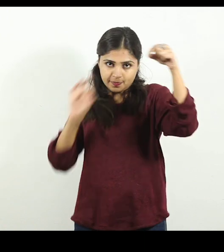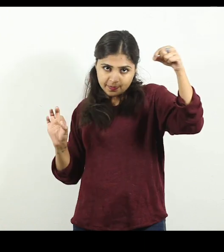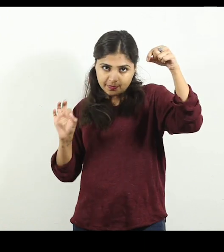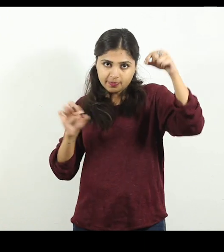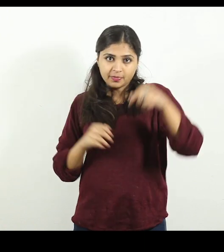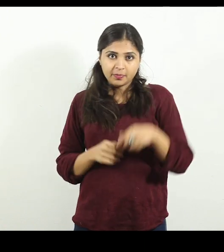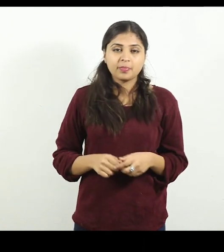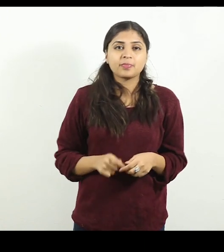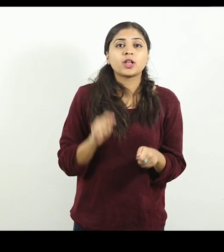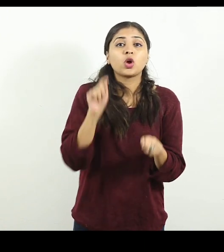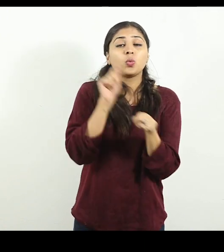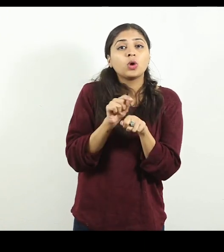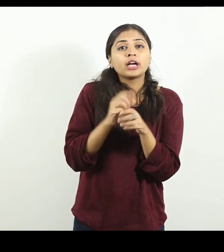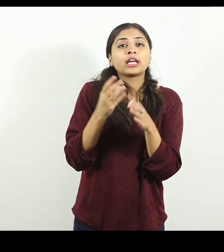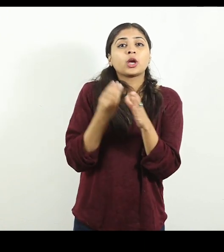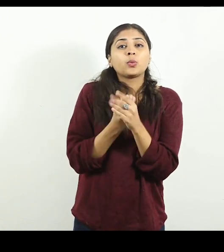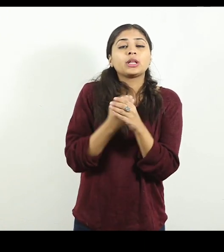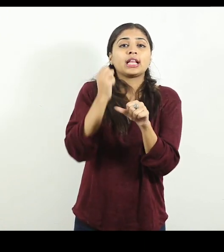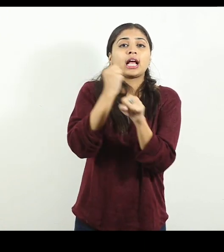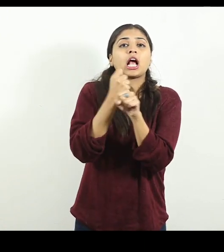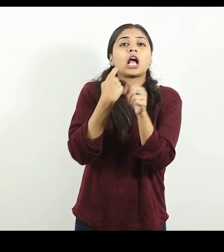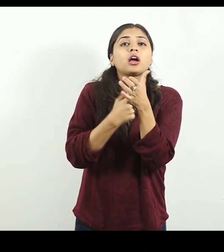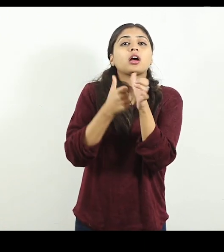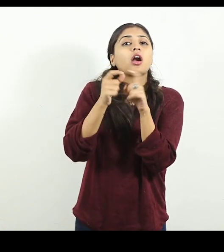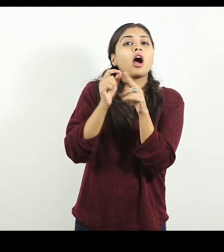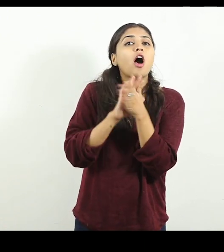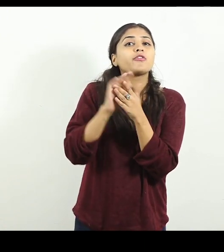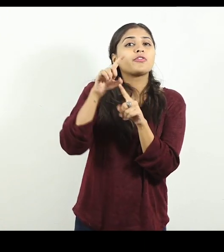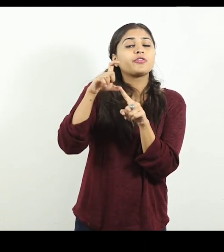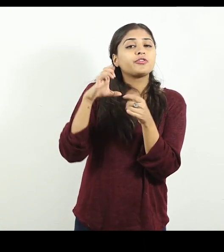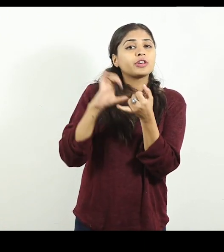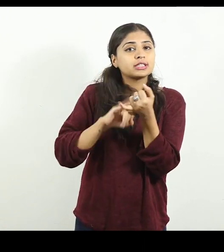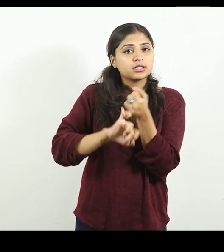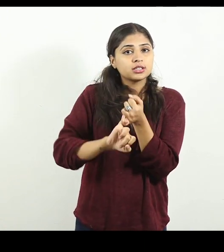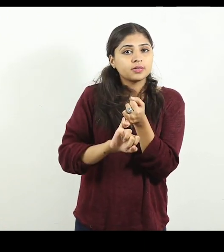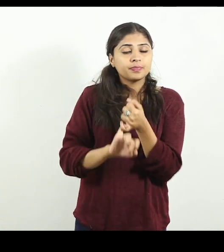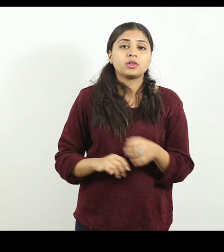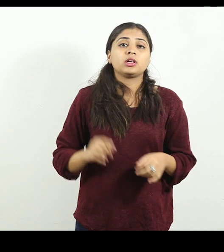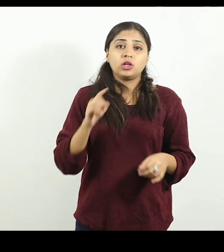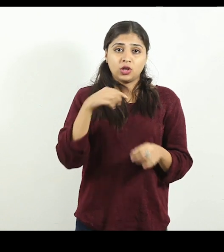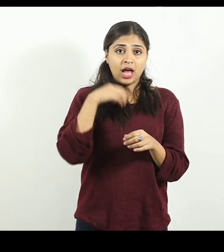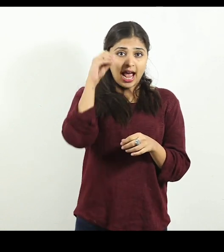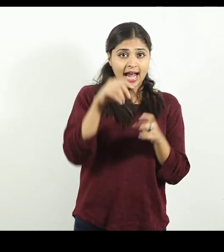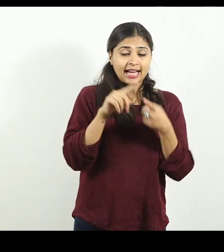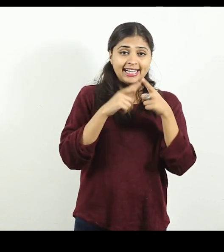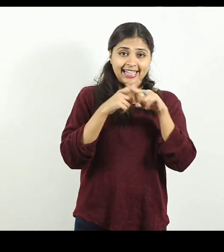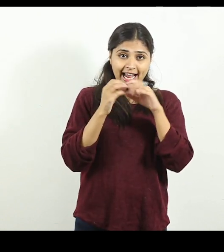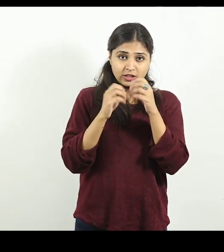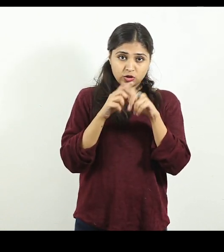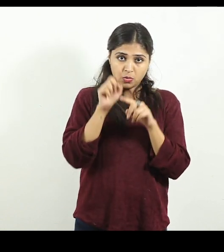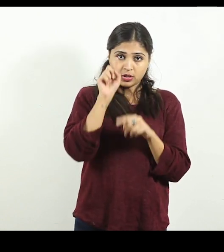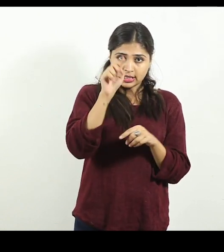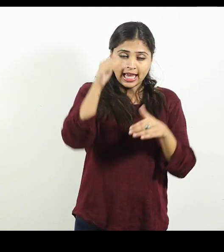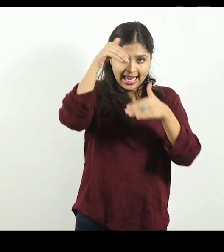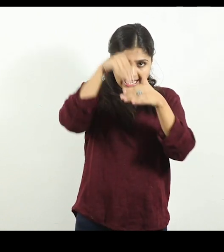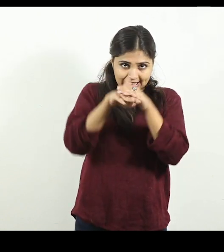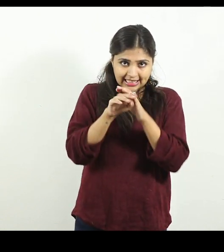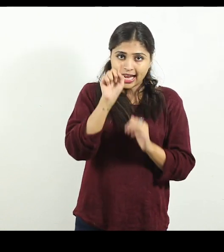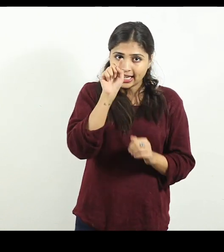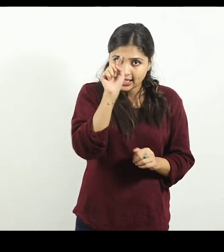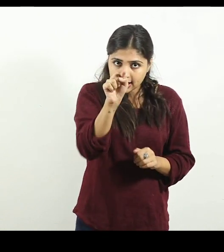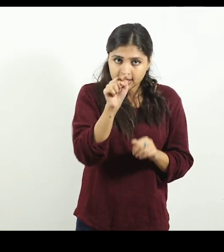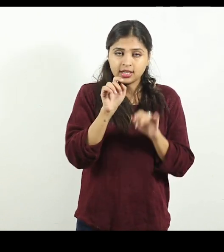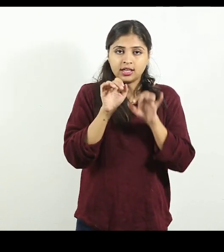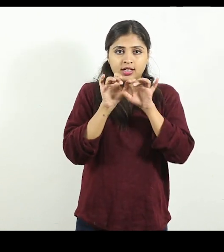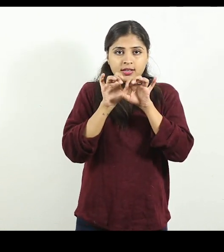size that you want. To add text to the text box, click inside the text box